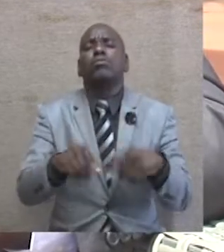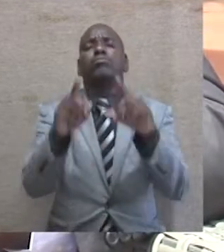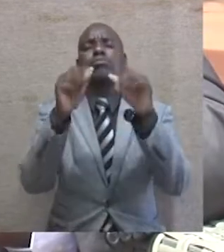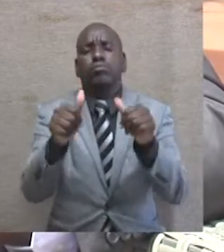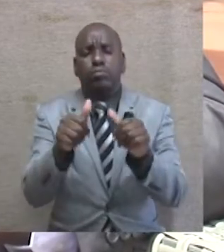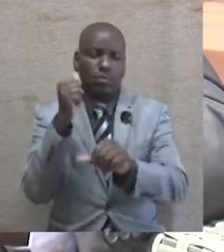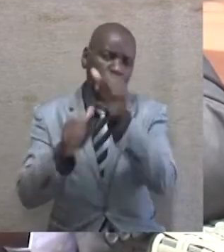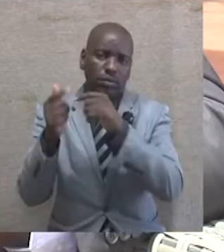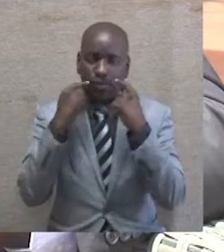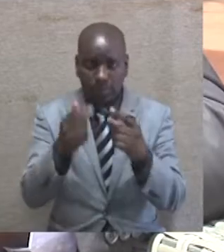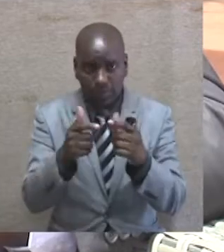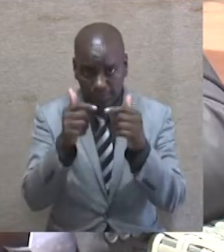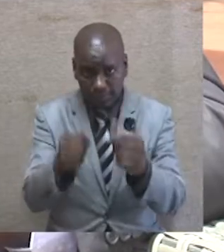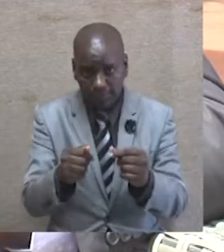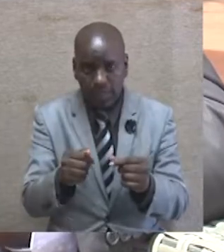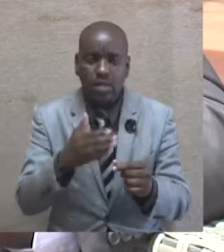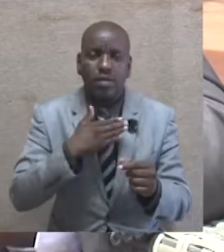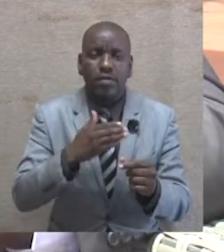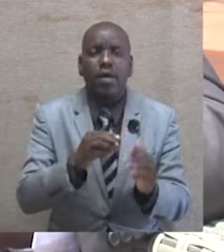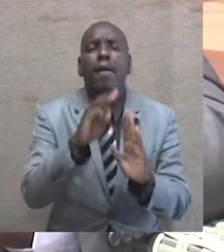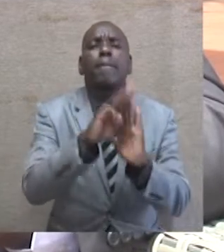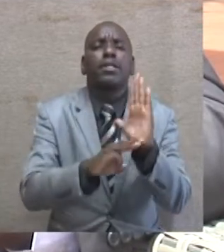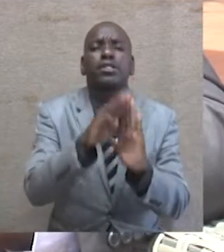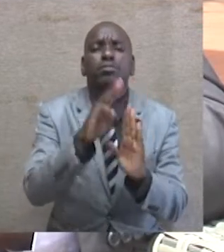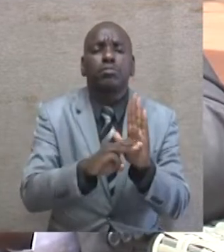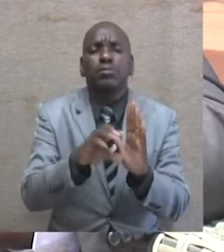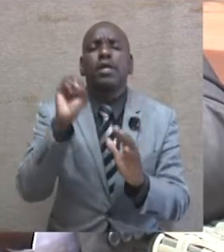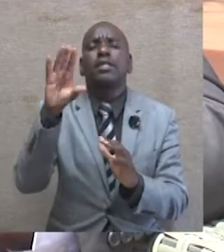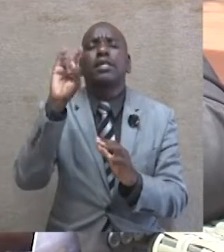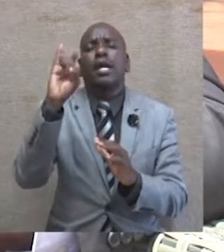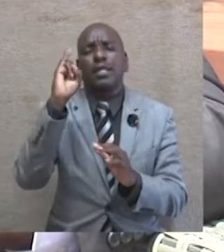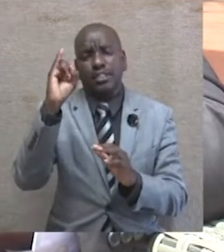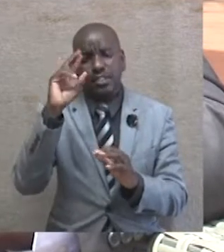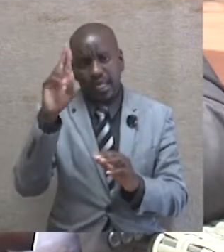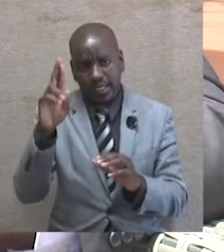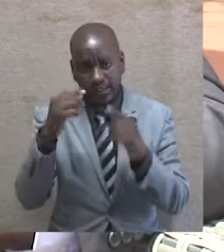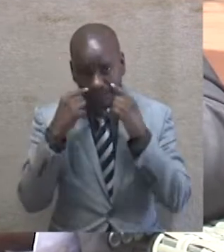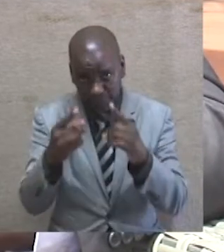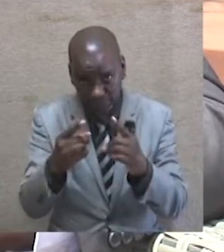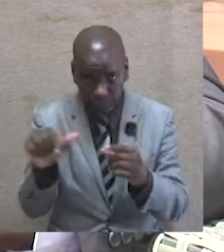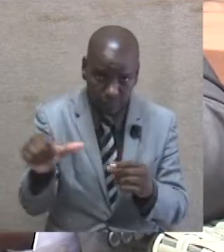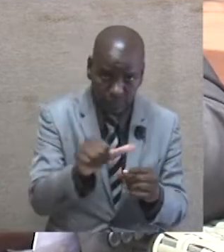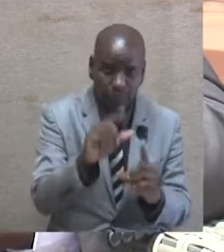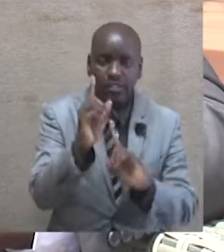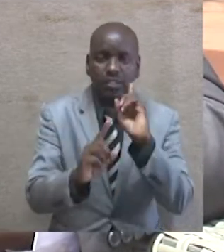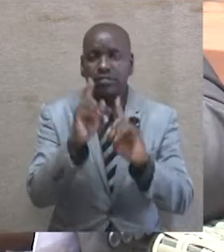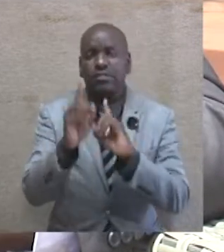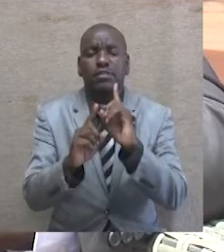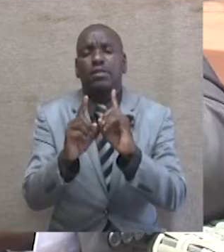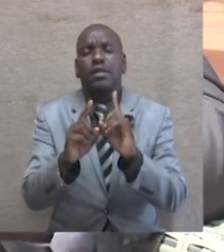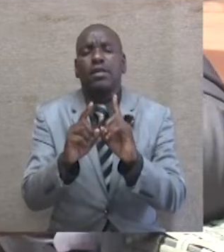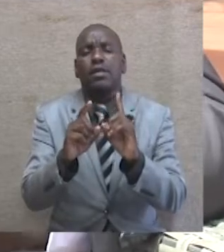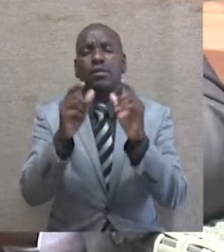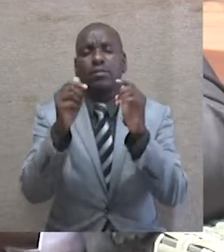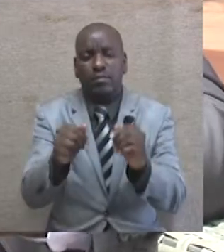deconstruct that background and say we need to have principles that talk of SRHR. We talk of indivisibility, we talk of unalienability, we talk